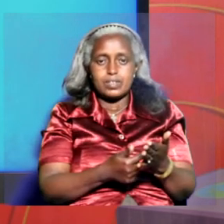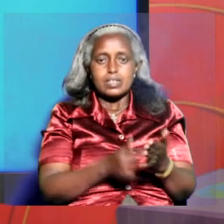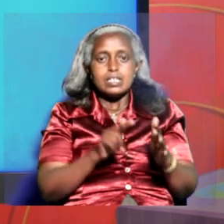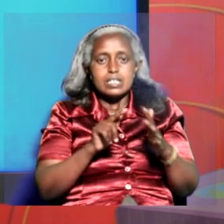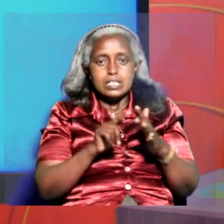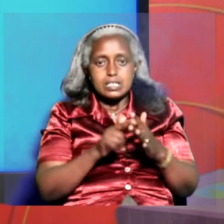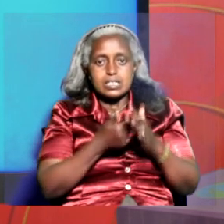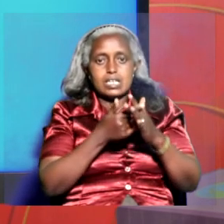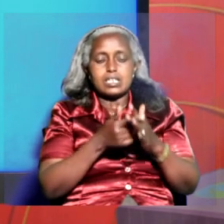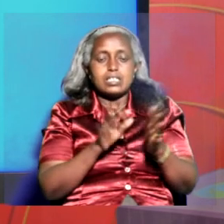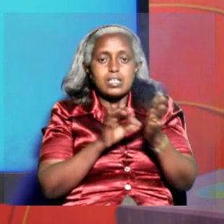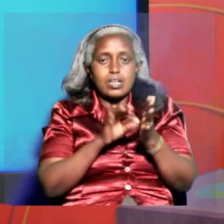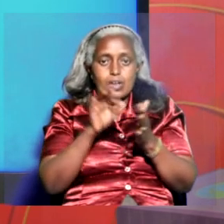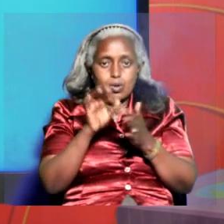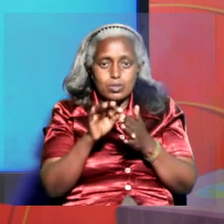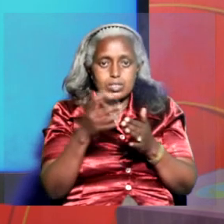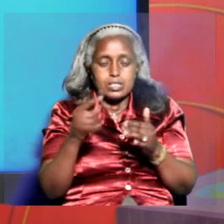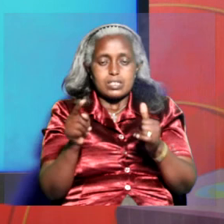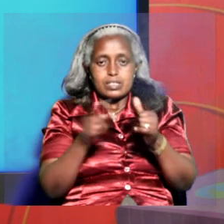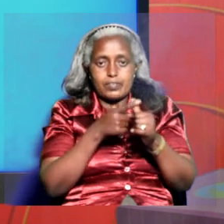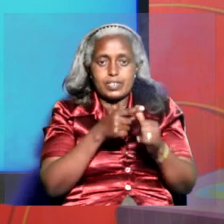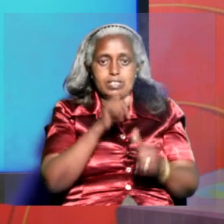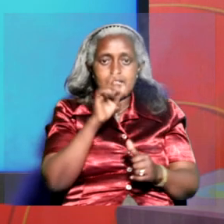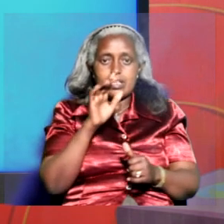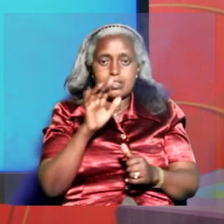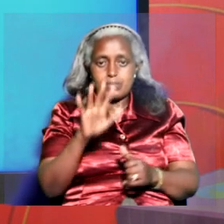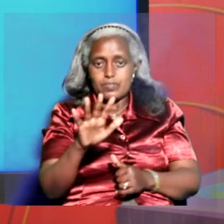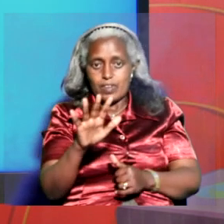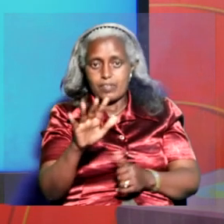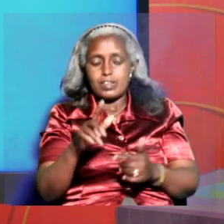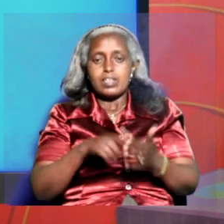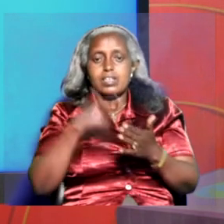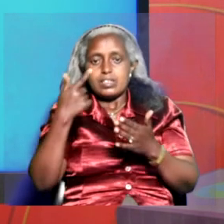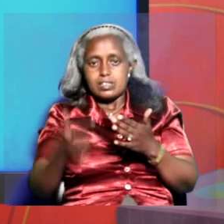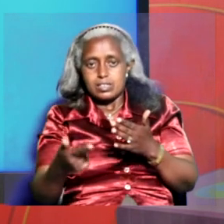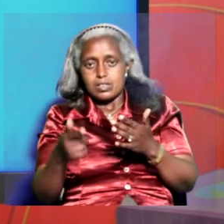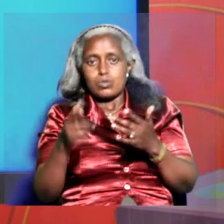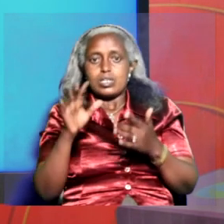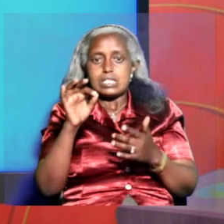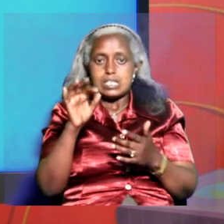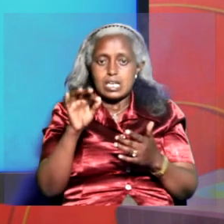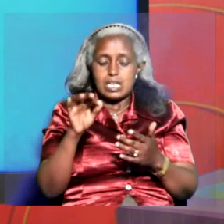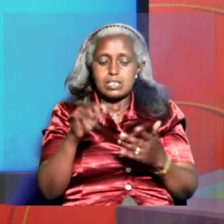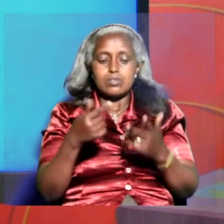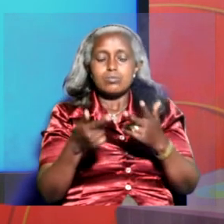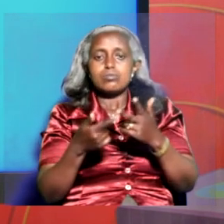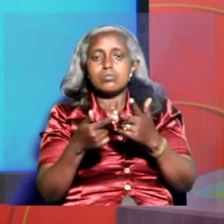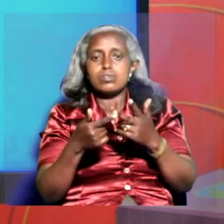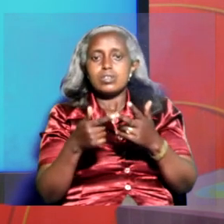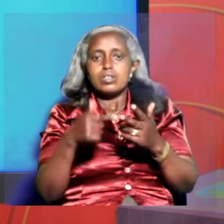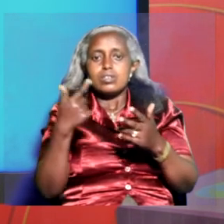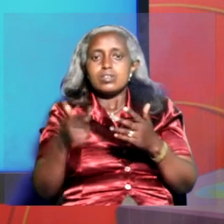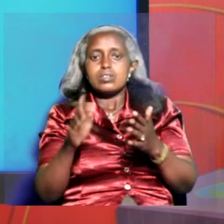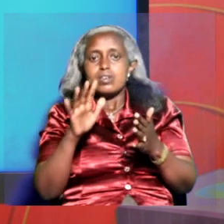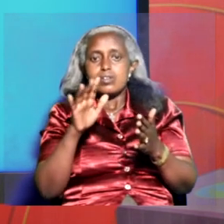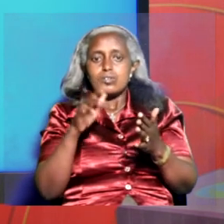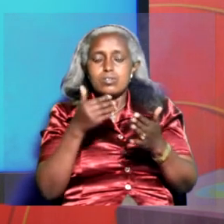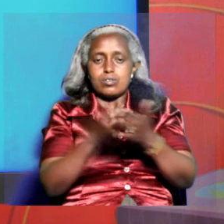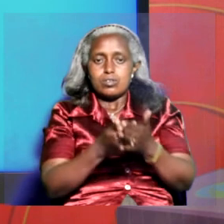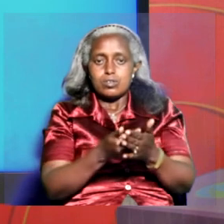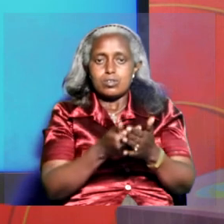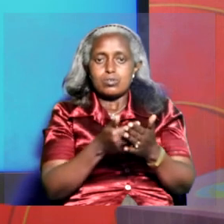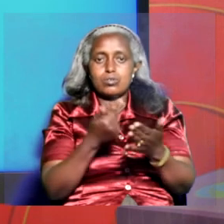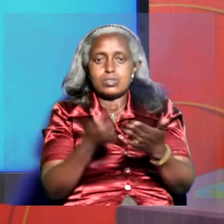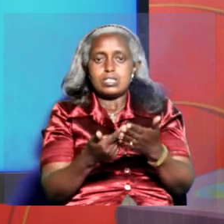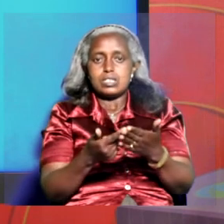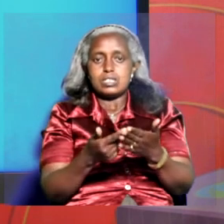start counting, the first item is 5, the second one is this 9, 2.5 item is found near to